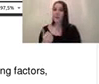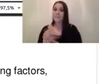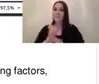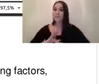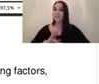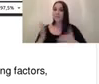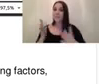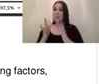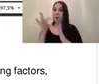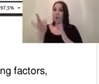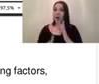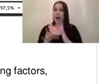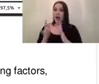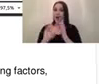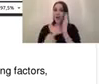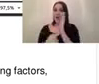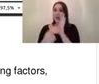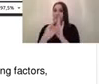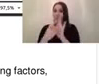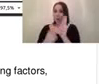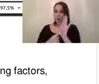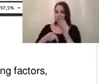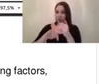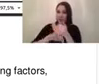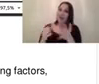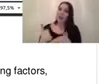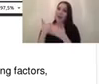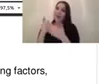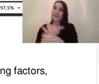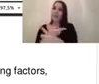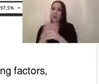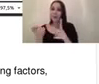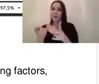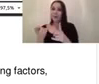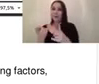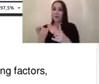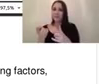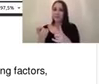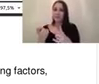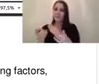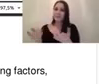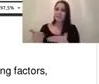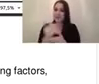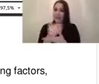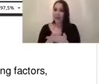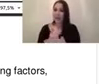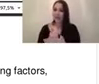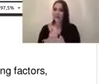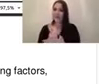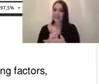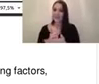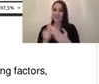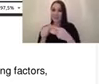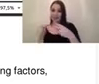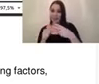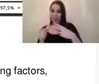tools that help you actually calculating these features for your